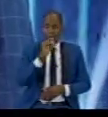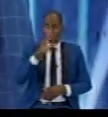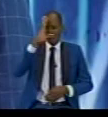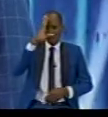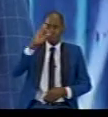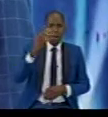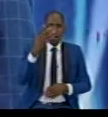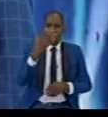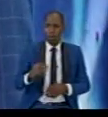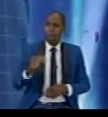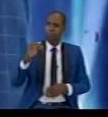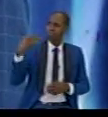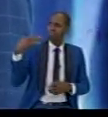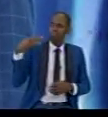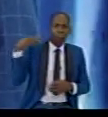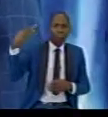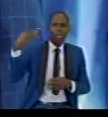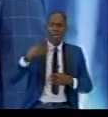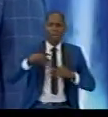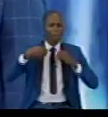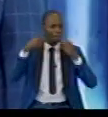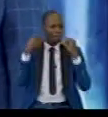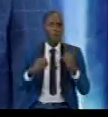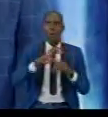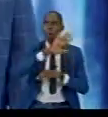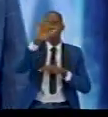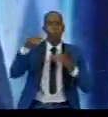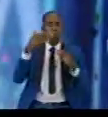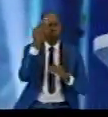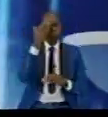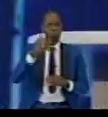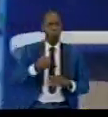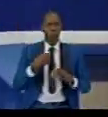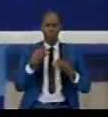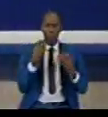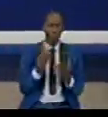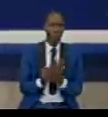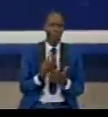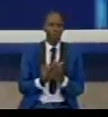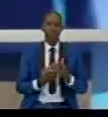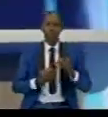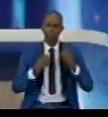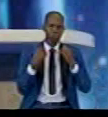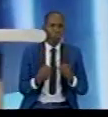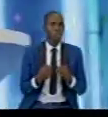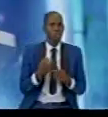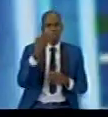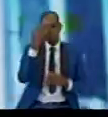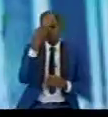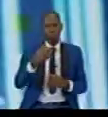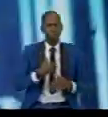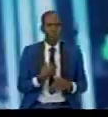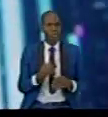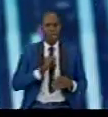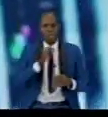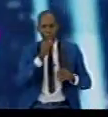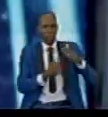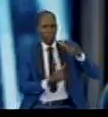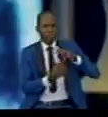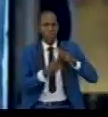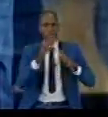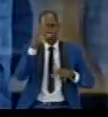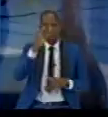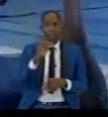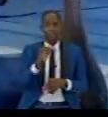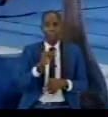and power and the man Arch the gumption the authority to